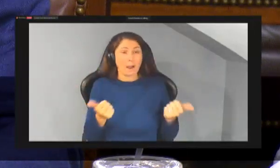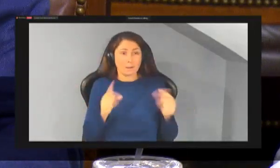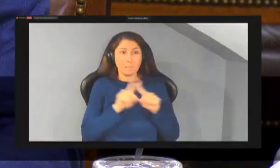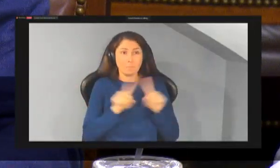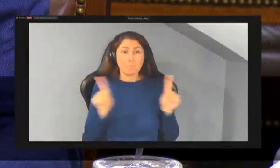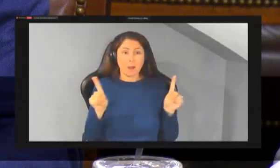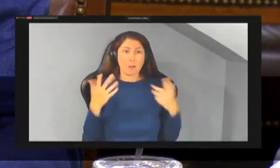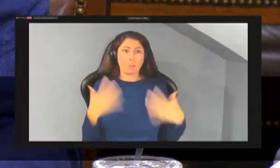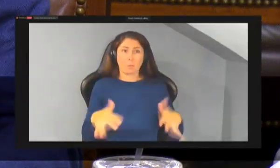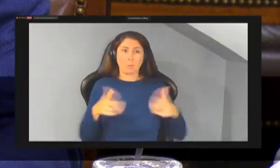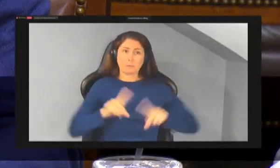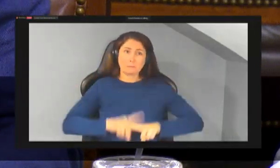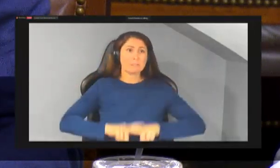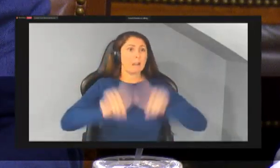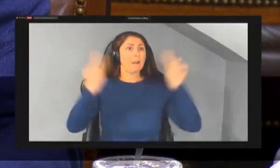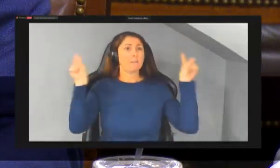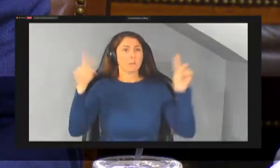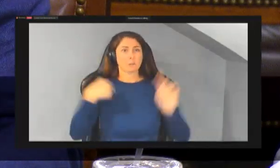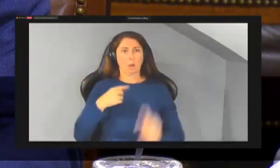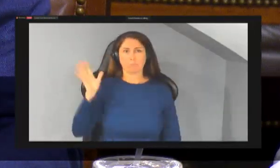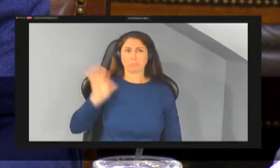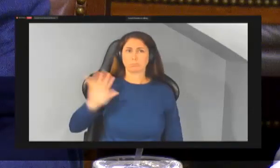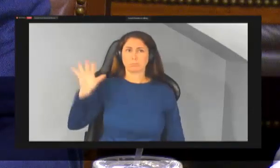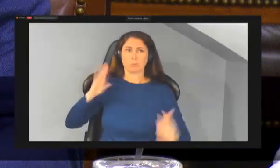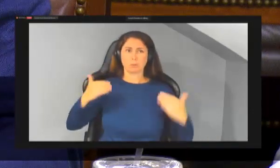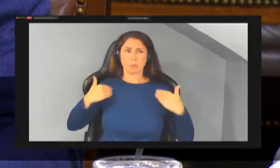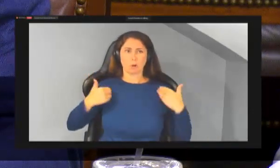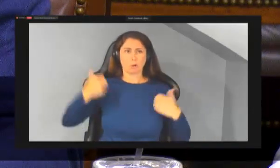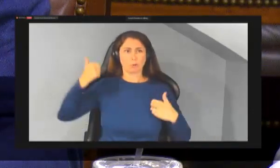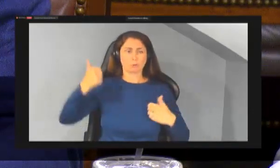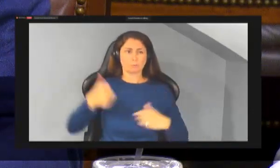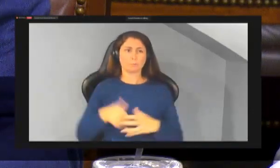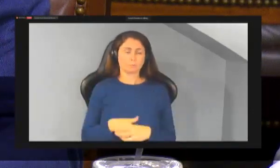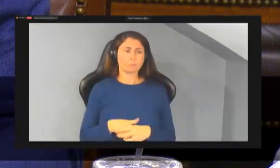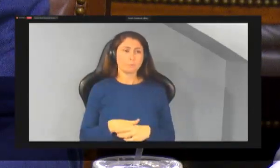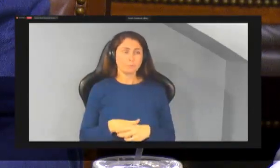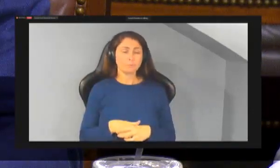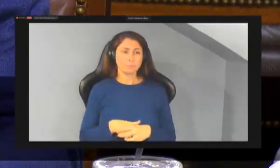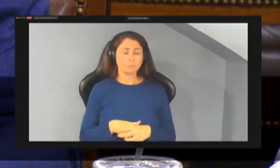from when I was a younger man, you know.